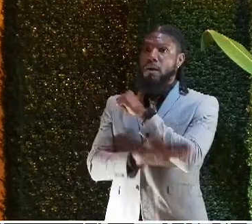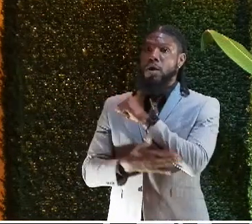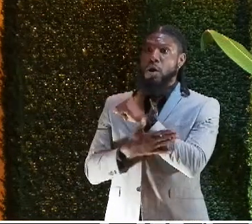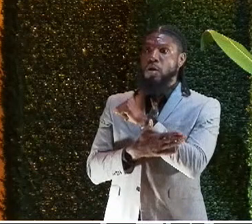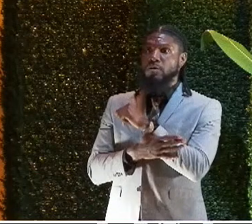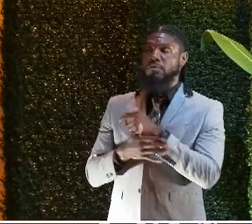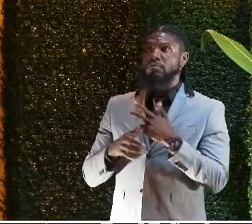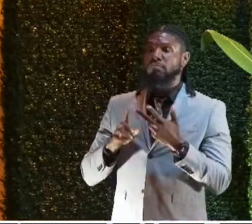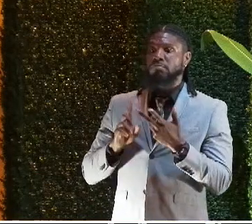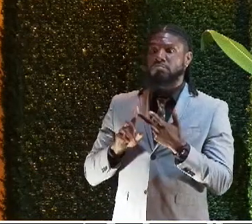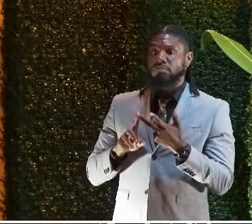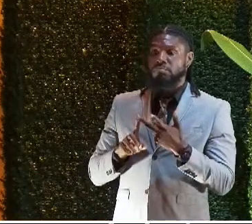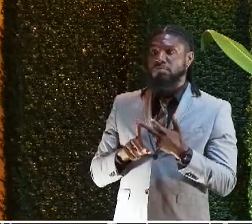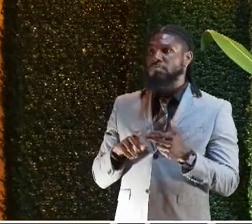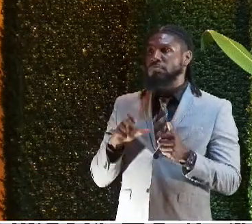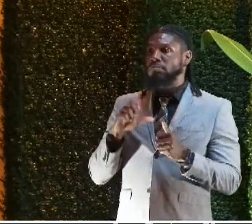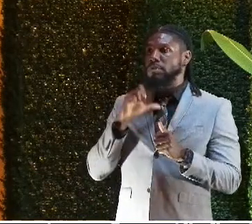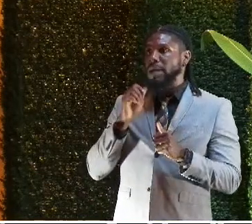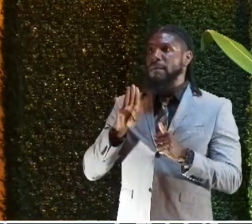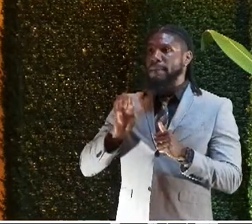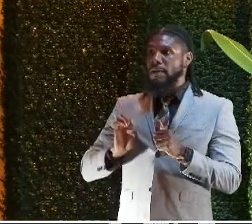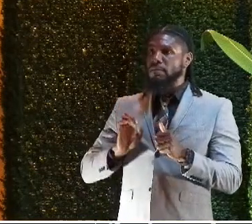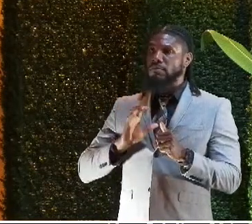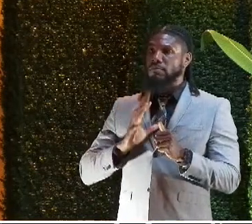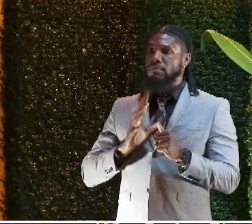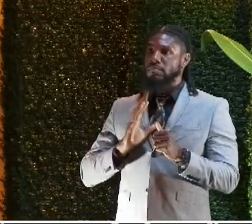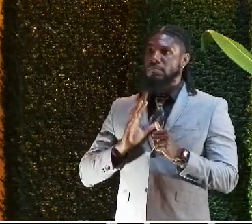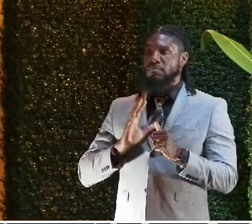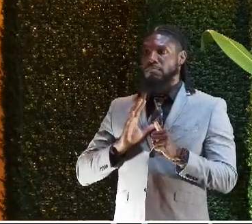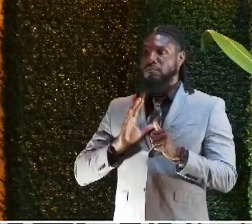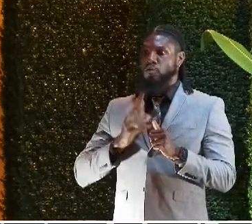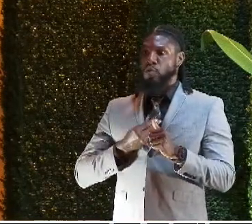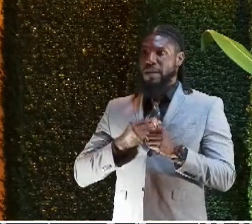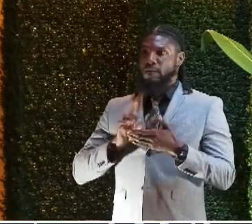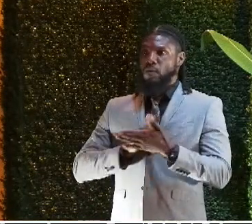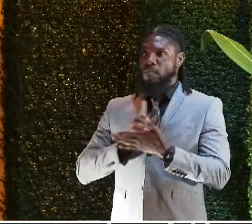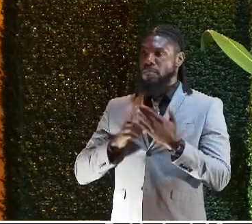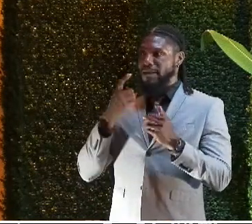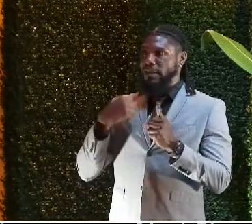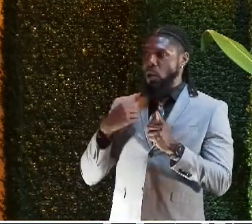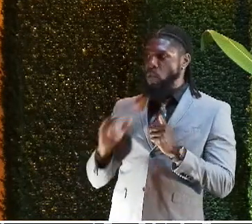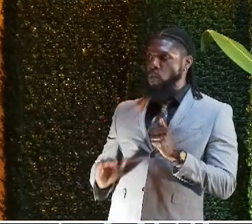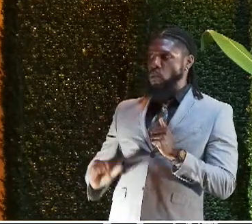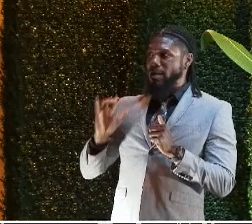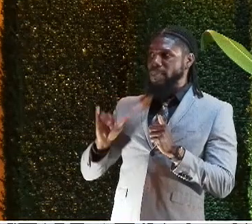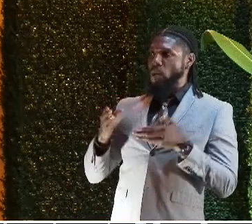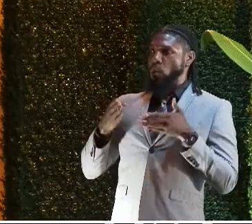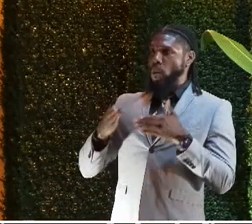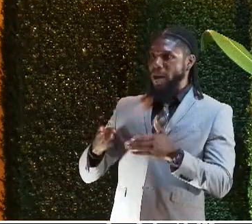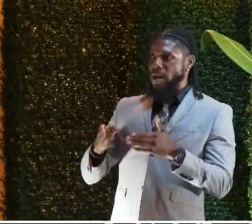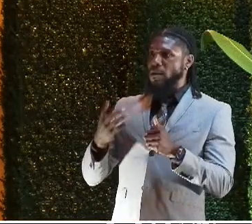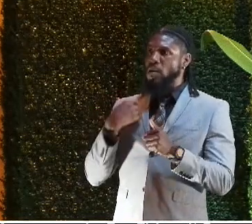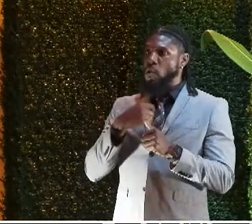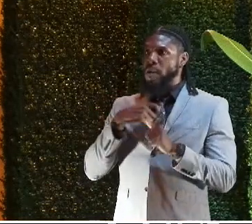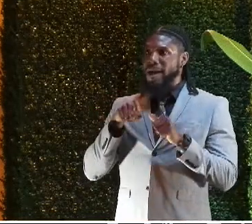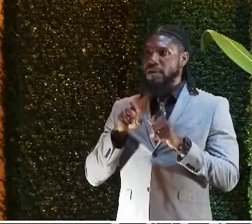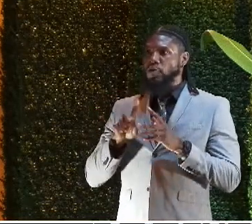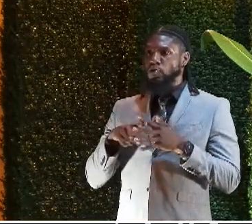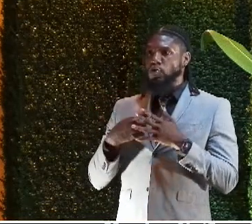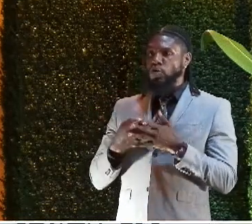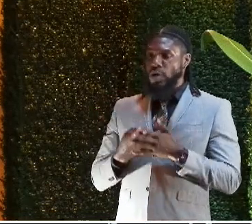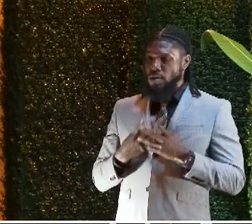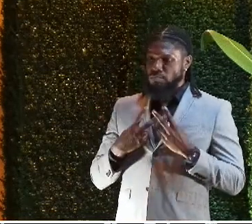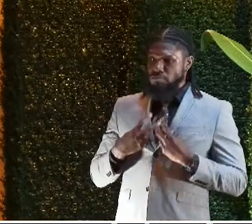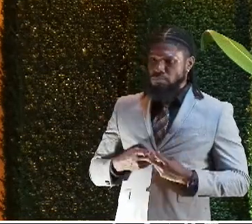because I was brought up that way. So we have to start indicting ourselves before